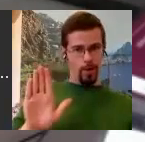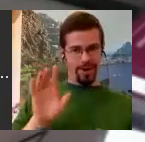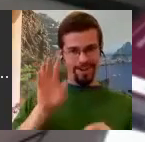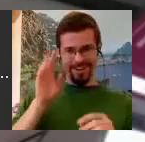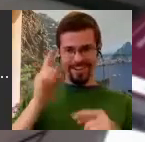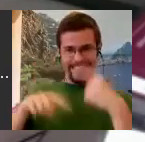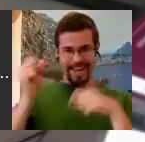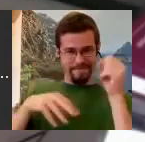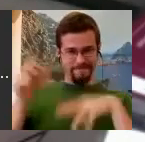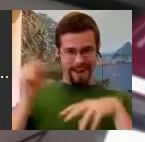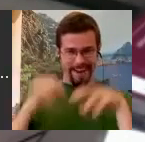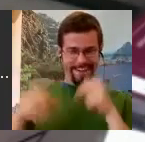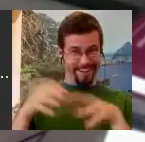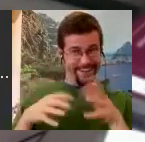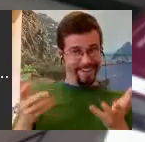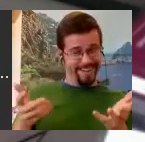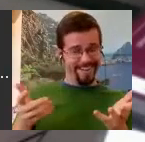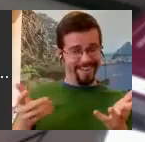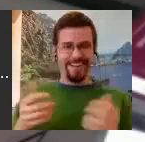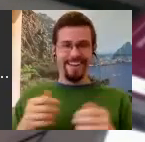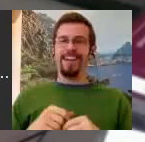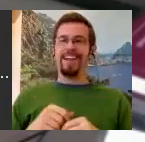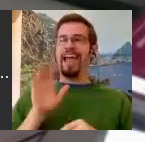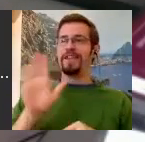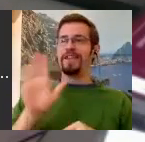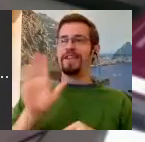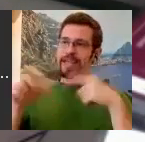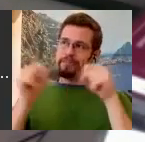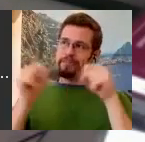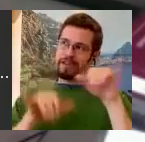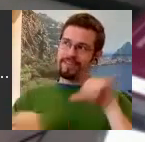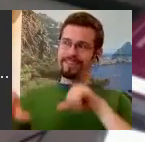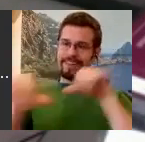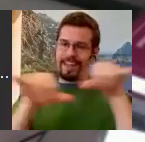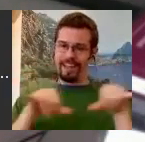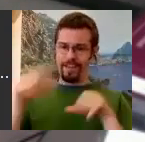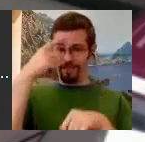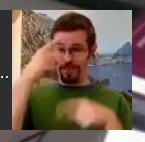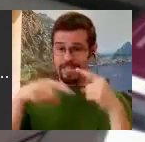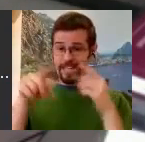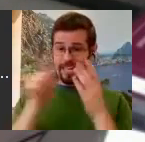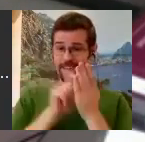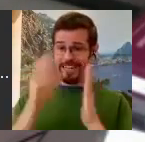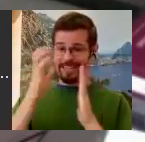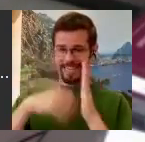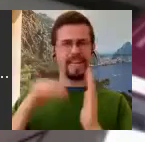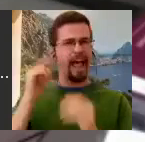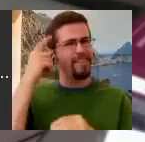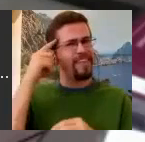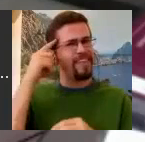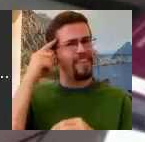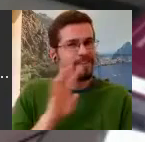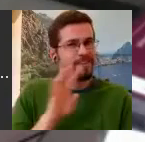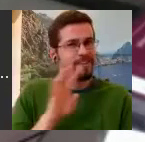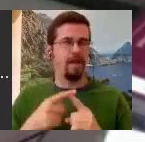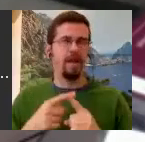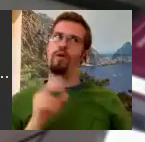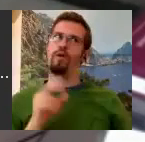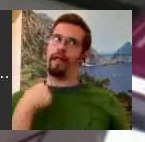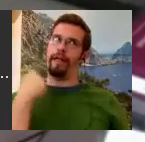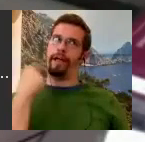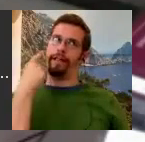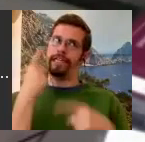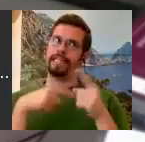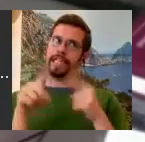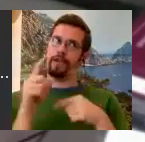your SignPuddle standard for sign writing text? I think that's what it is. Okay, well, I guess that's a difference. We all are working